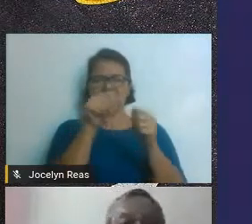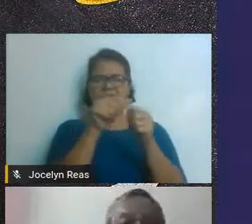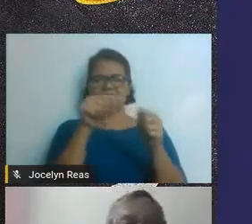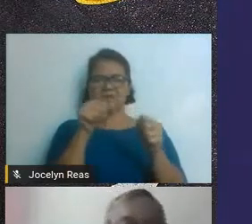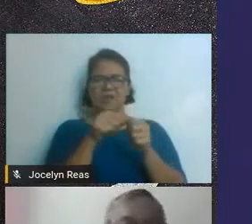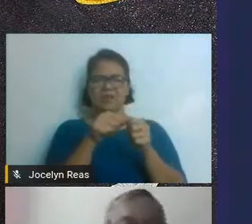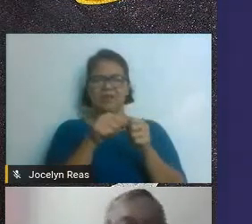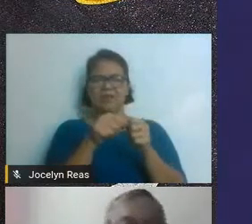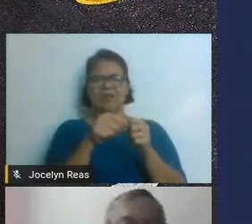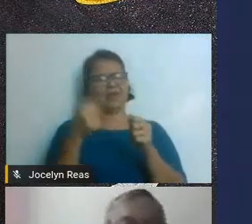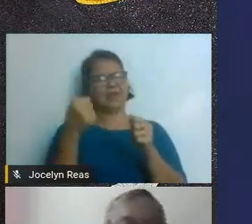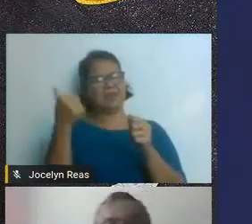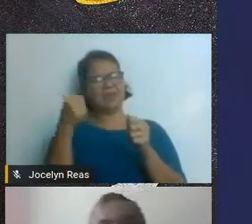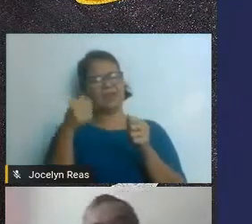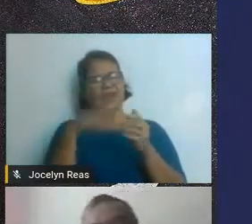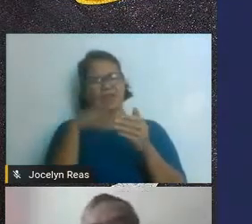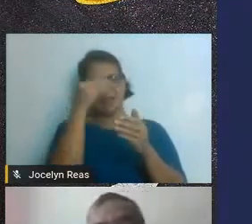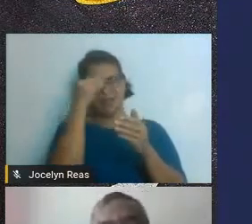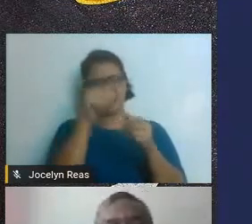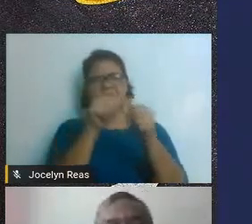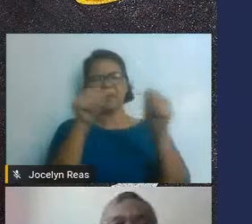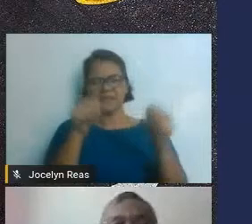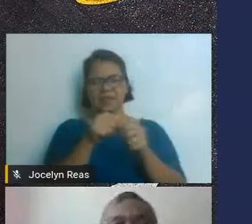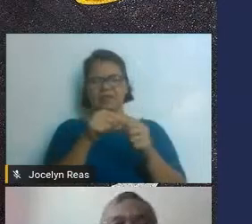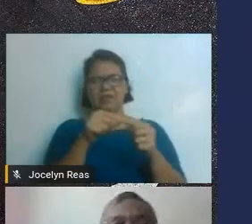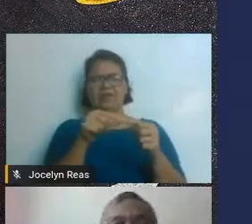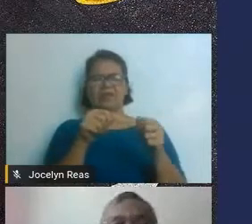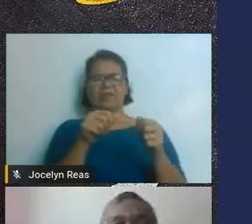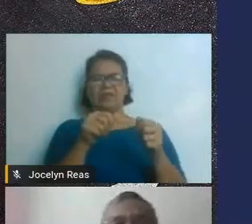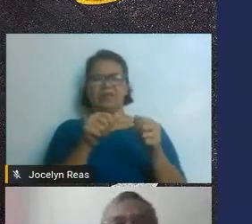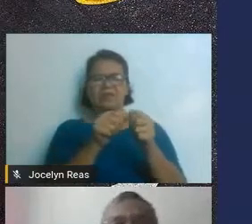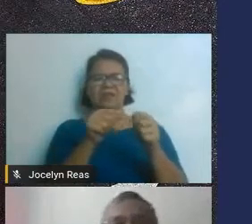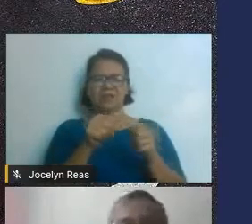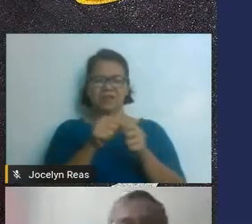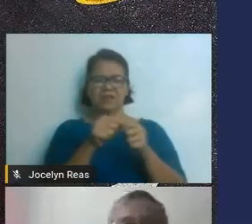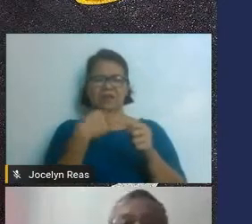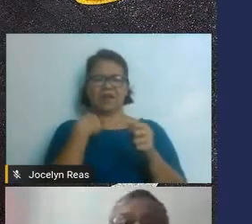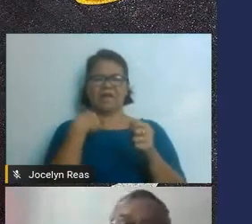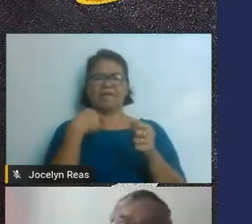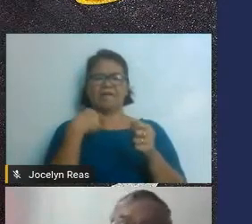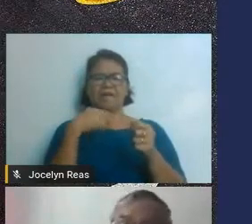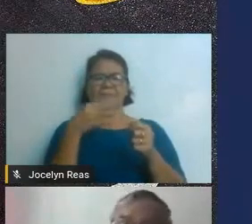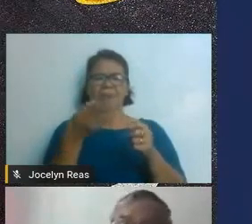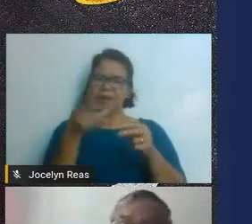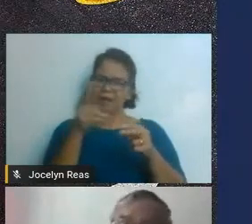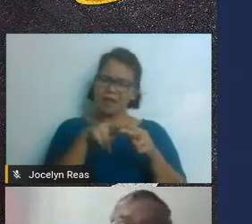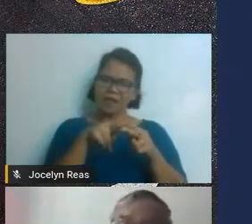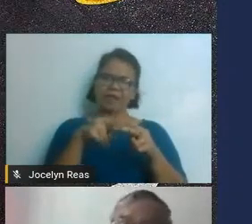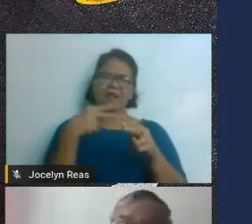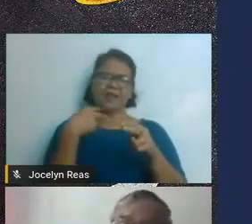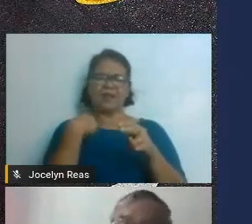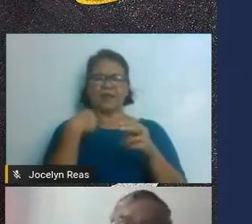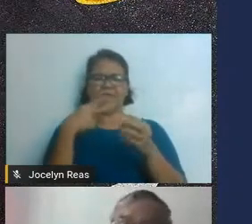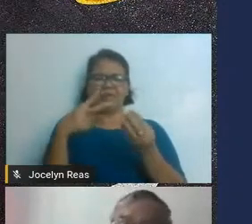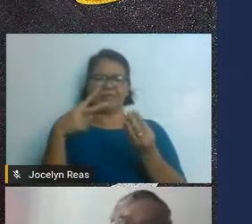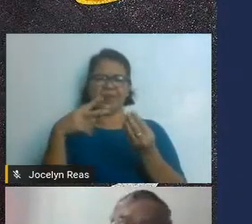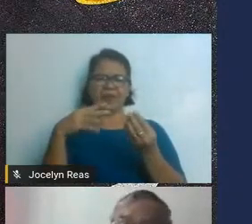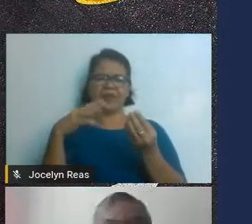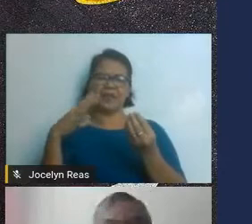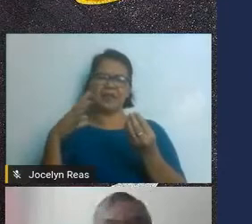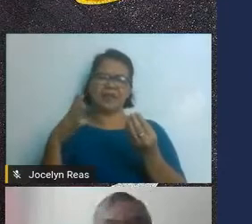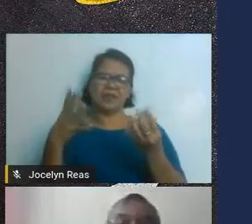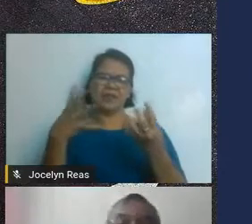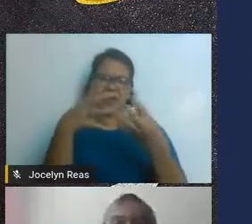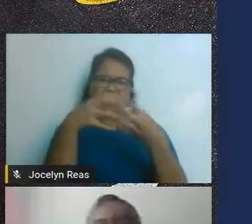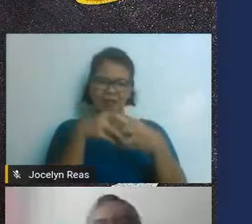ang pinapaliwanag ko lang sa inyo mga fellow teachers na may mga basihan yung mga nilagay dyan. Of course, I would